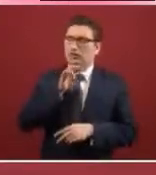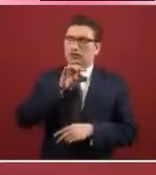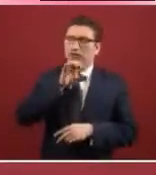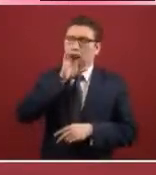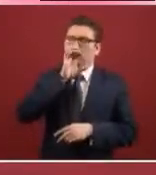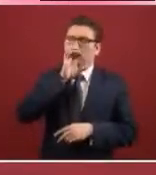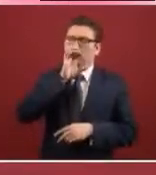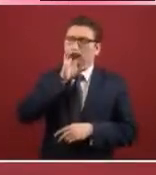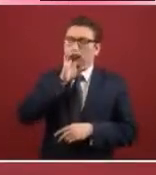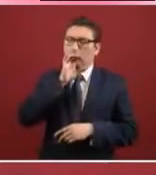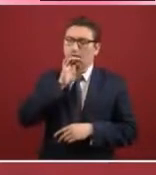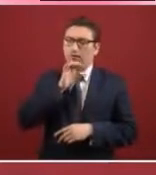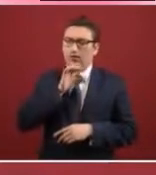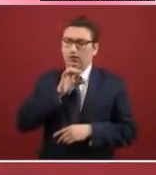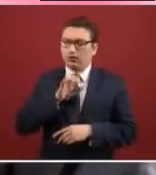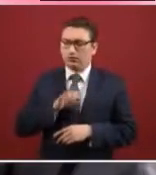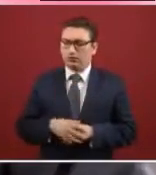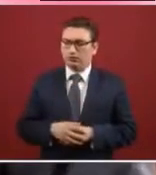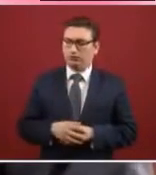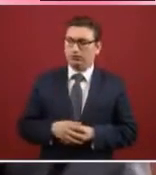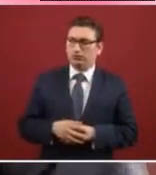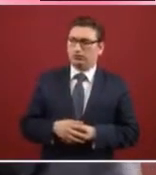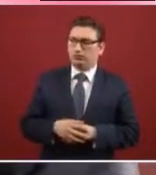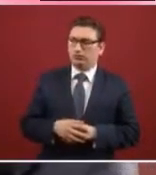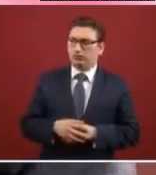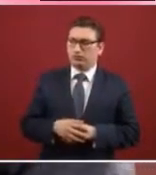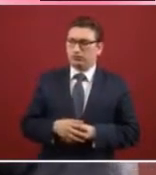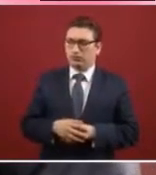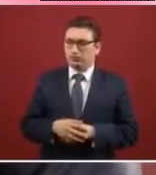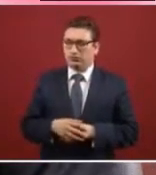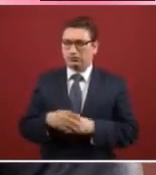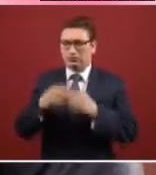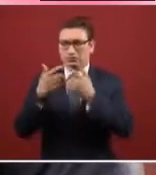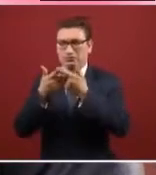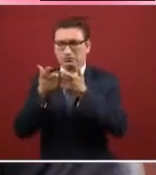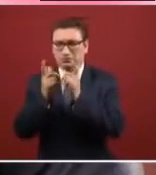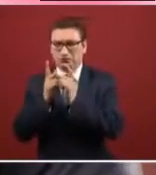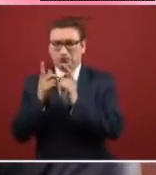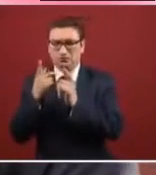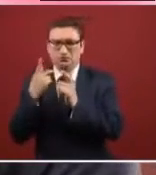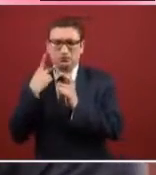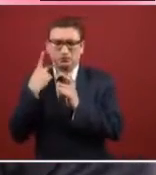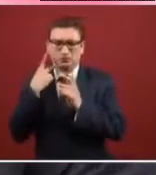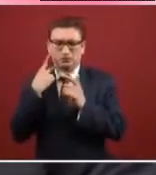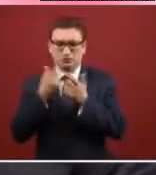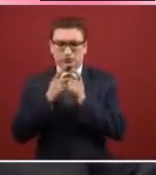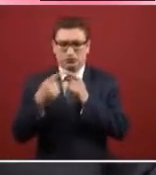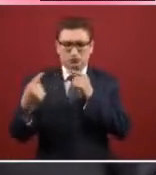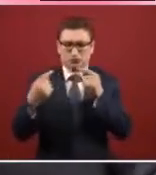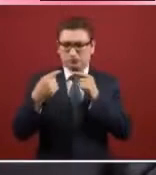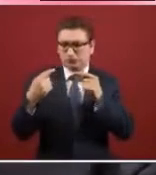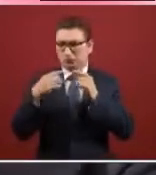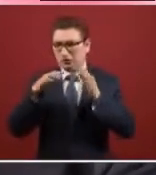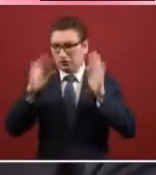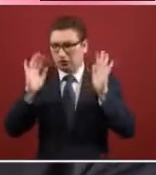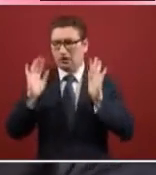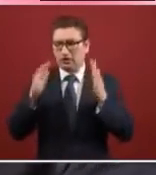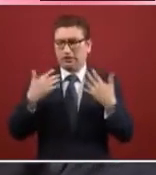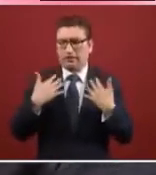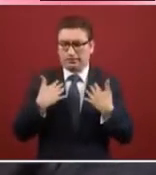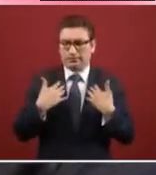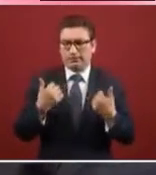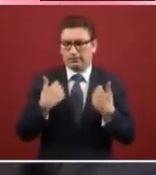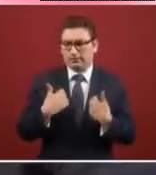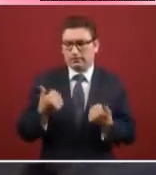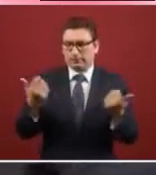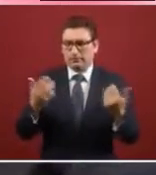what? Lo bueno que era un partido opositor de nosotros. He's just glad it was an opposing party.